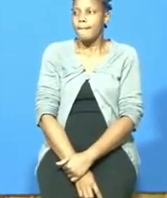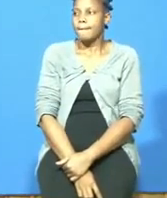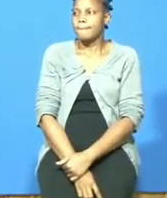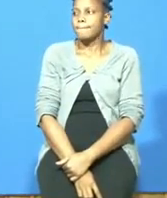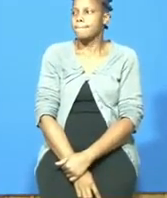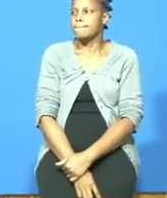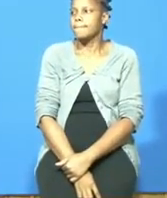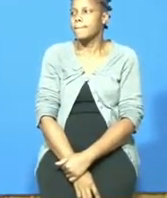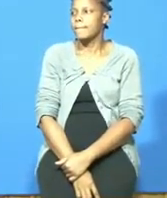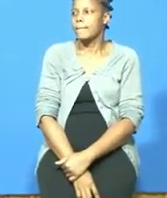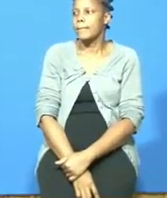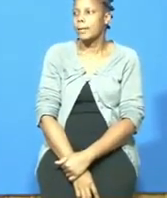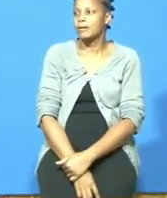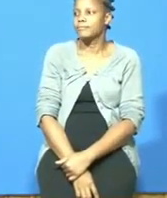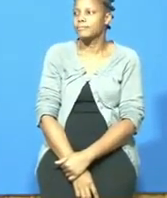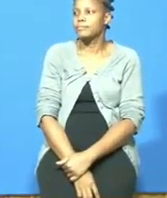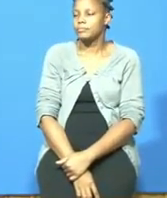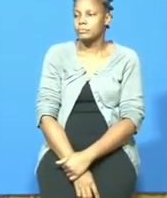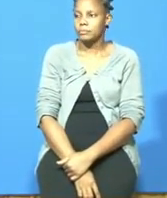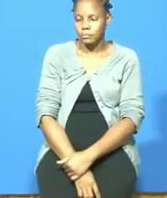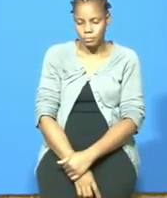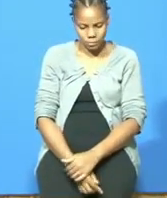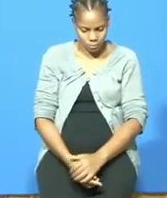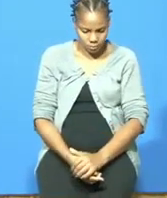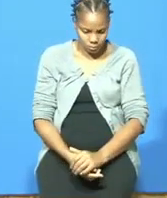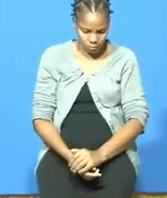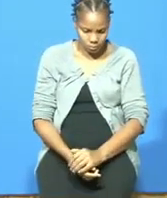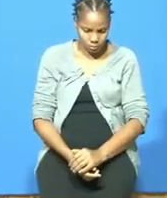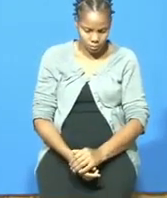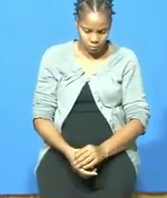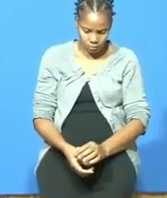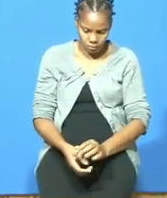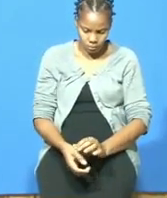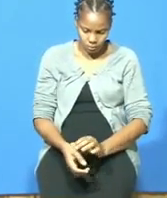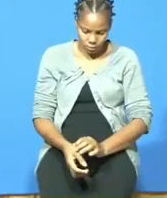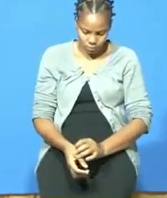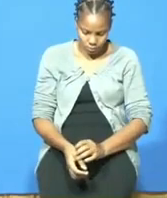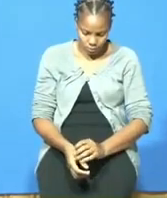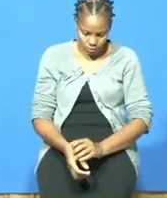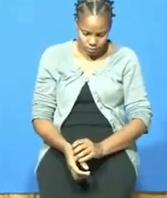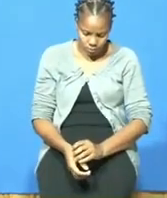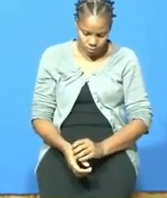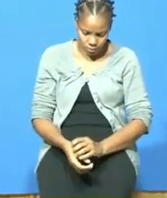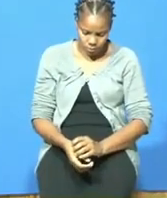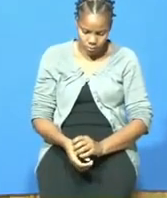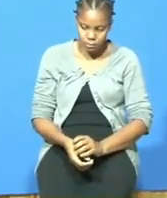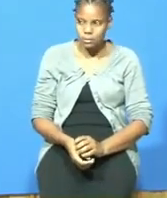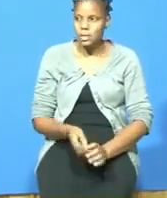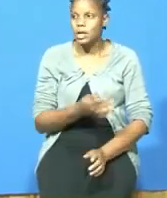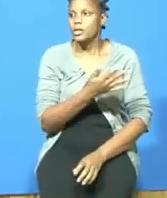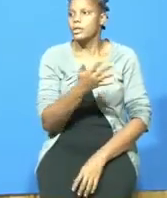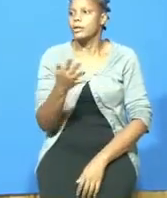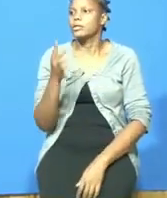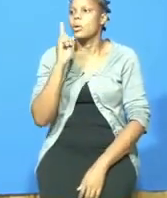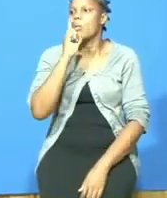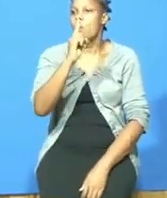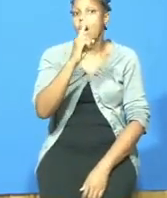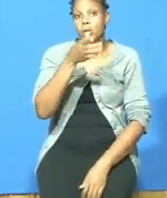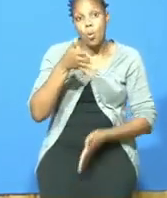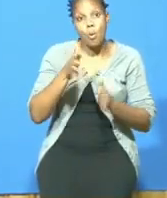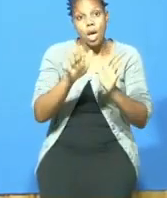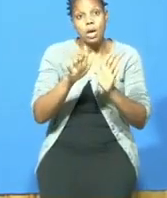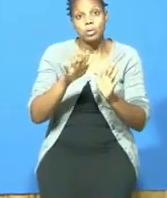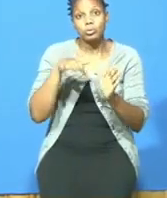And I have no apology for this. One heaven, and there is one way to